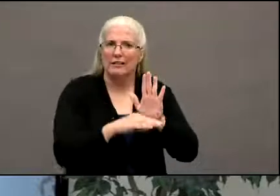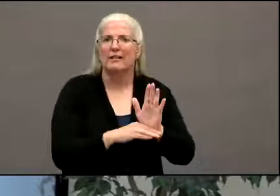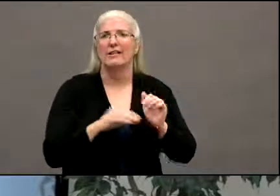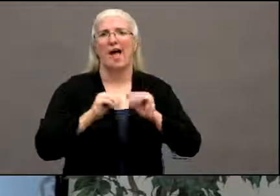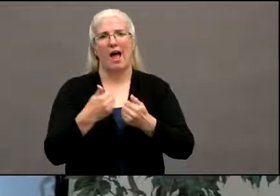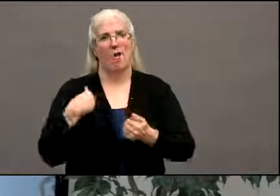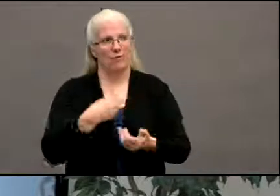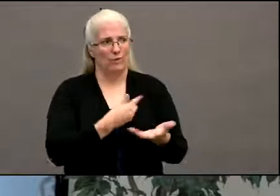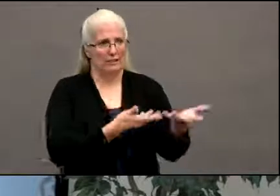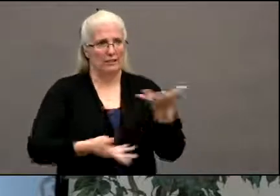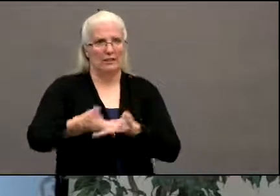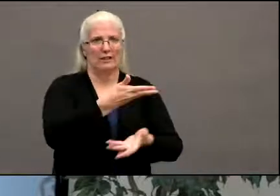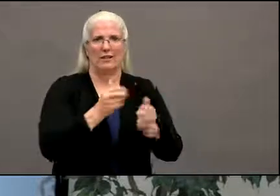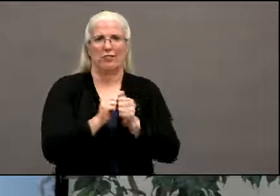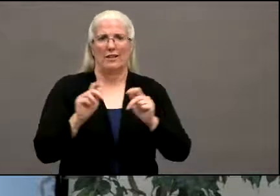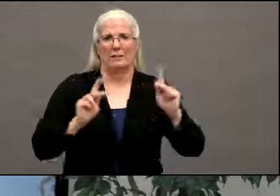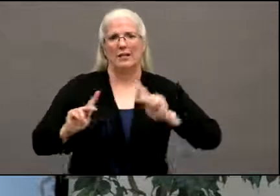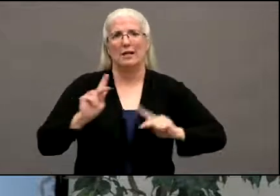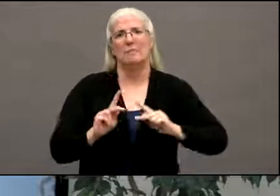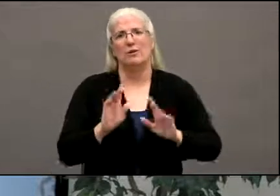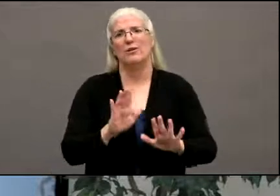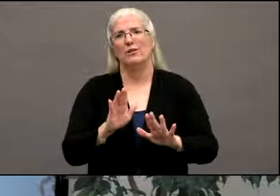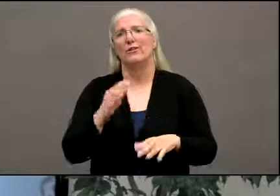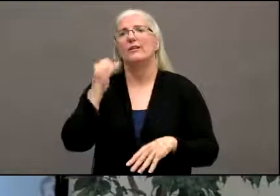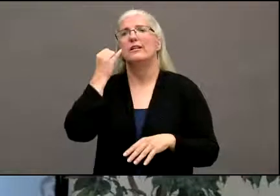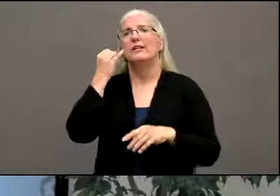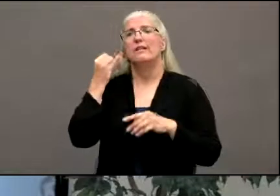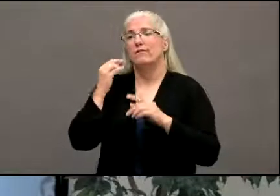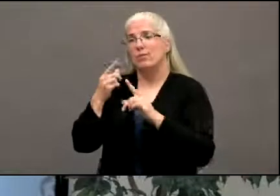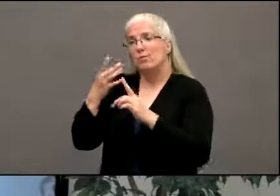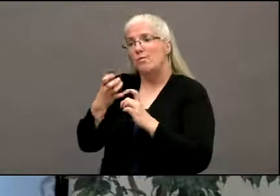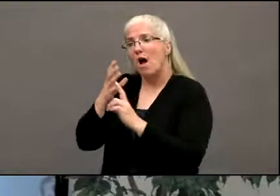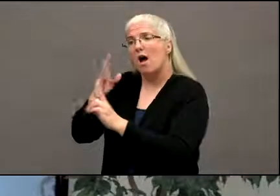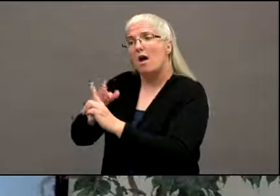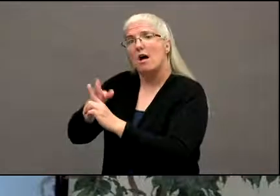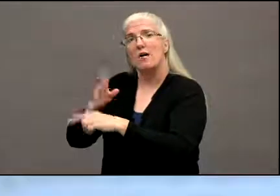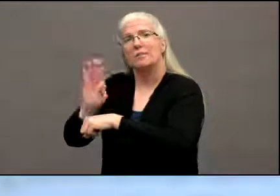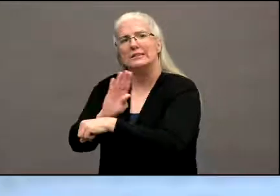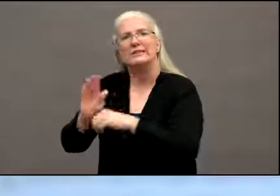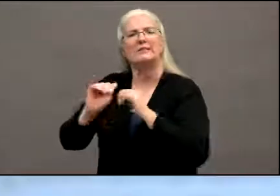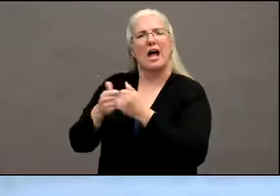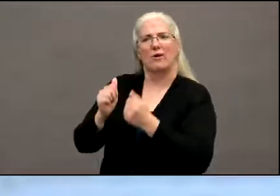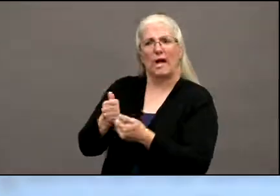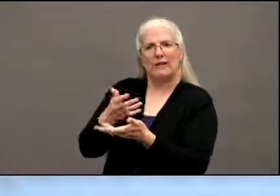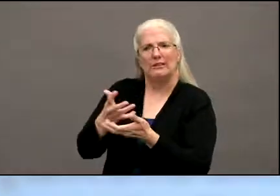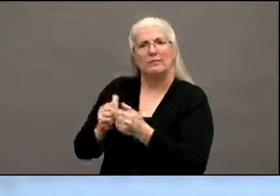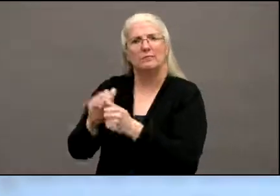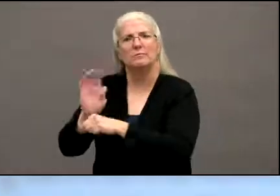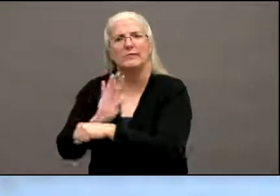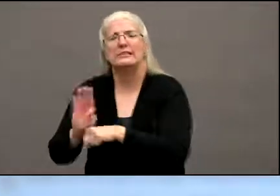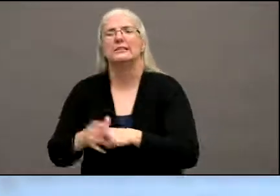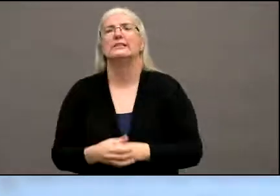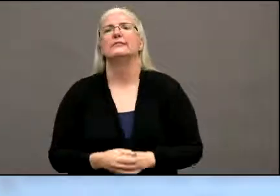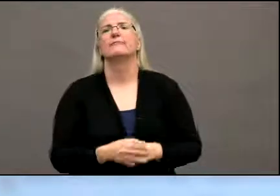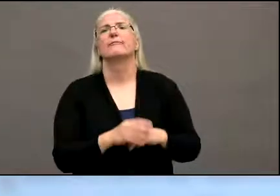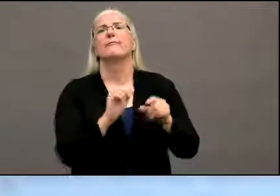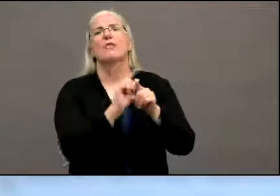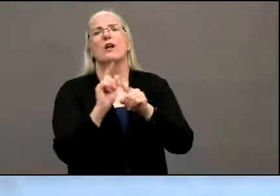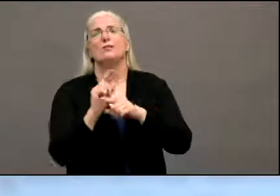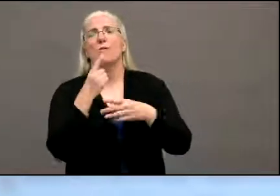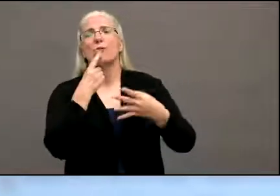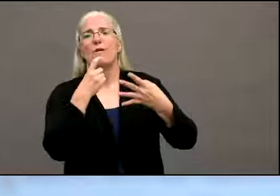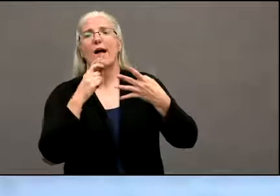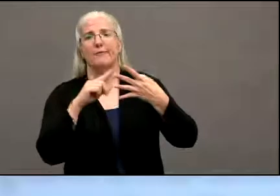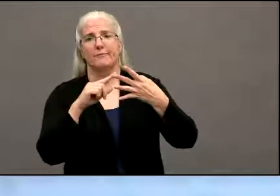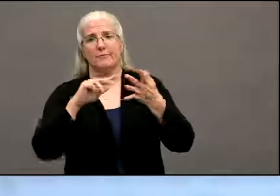another when patronizing our favorite businesses. So, with this red tier, it does mean that more businesses are allowed to